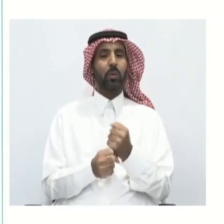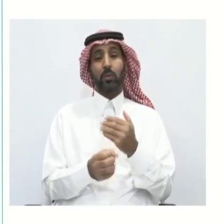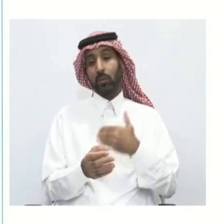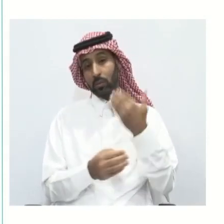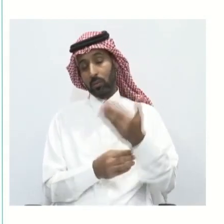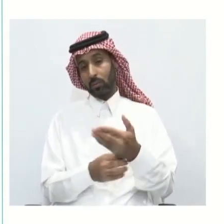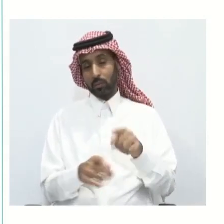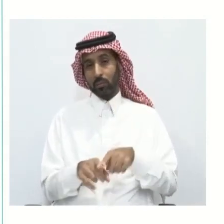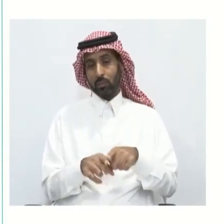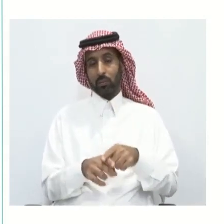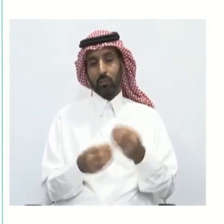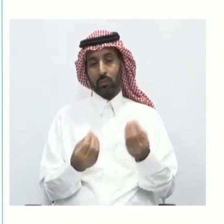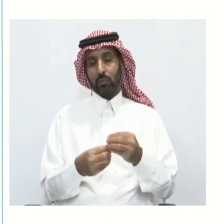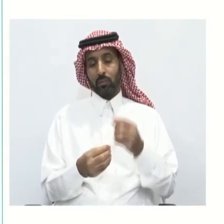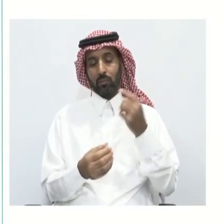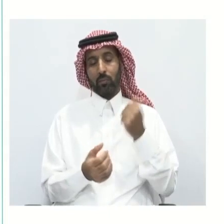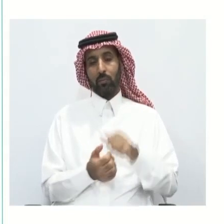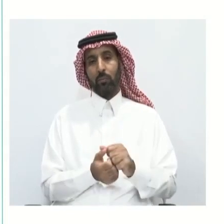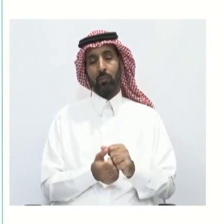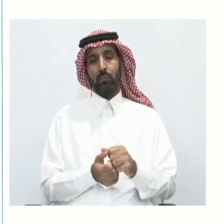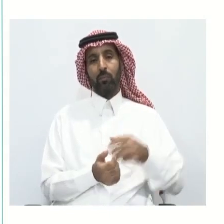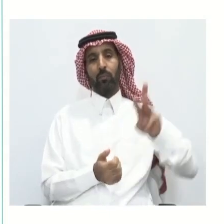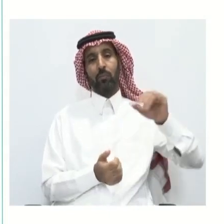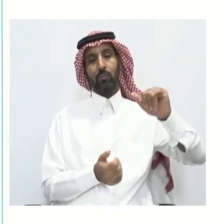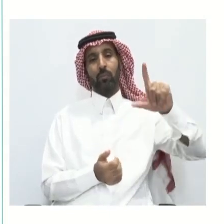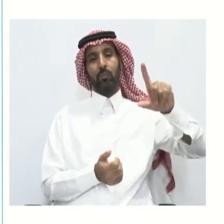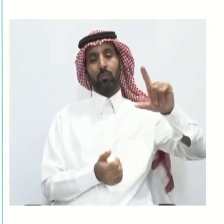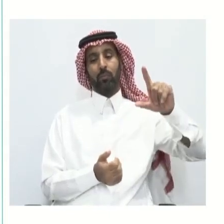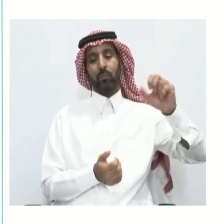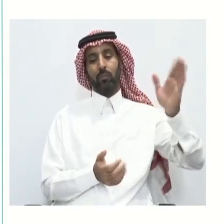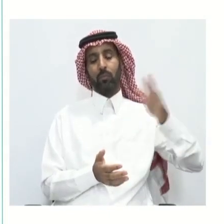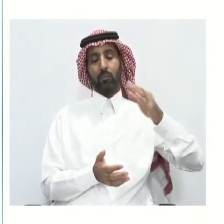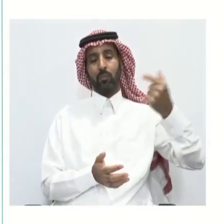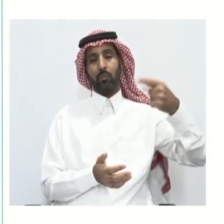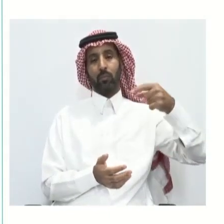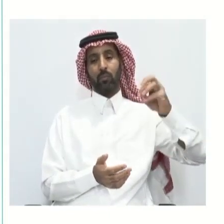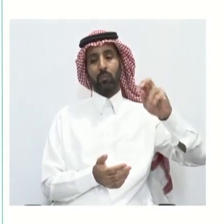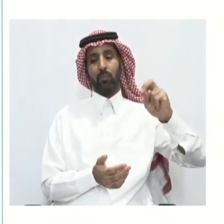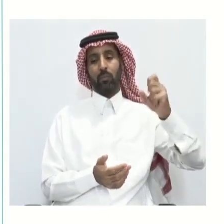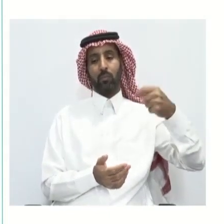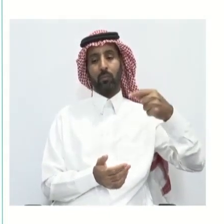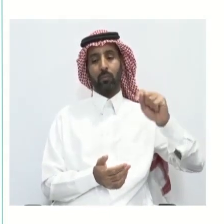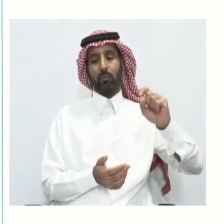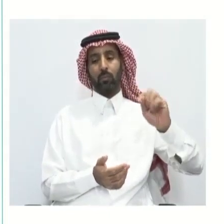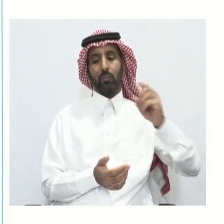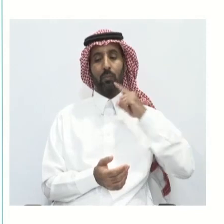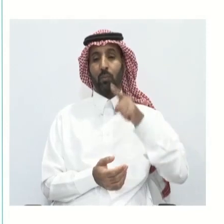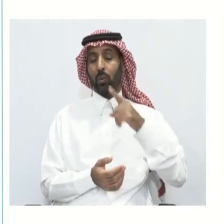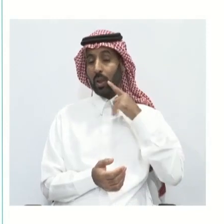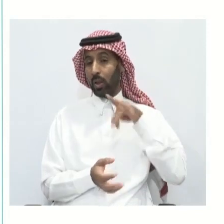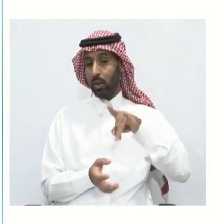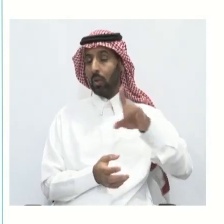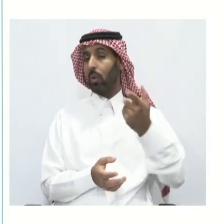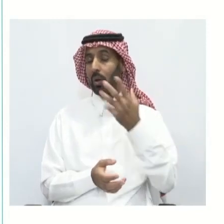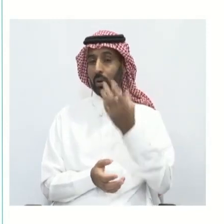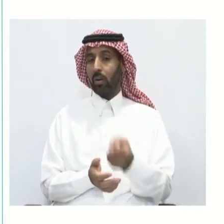to and will. You can use either going to or will. This is an example here. Where are you going to go on vacation